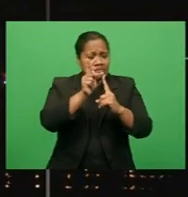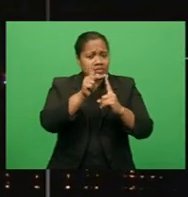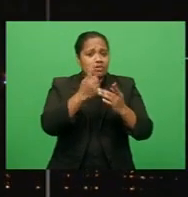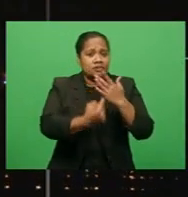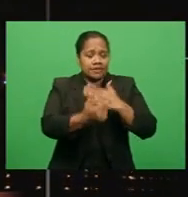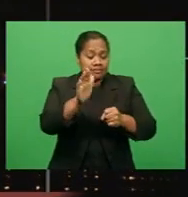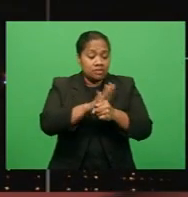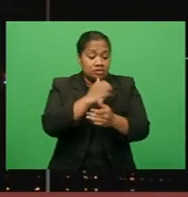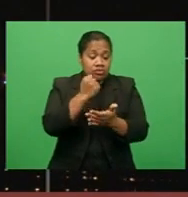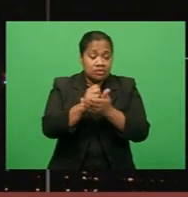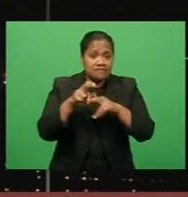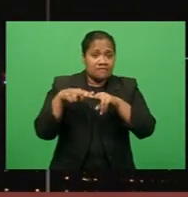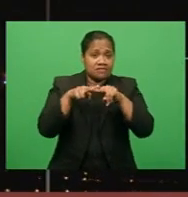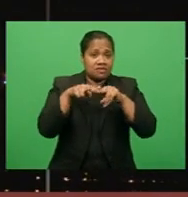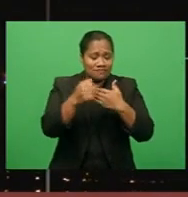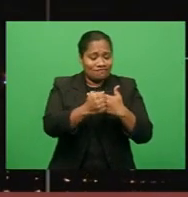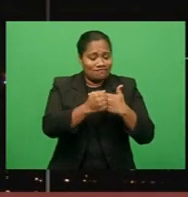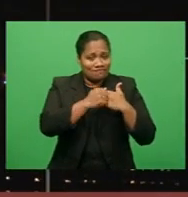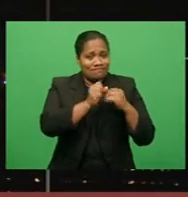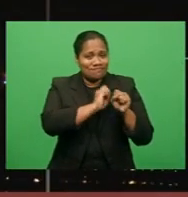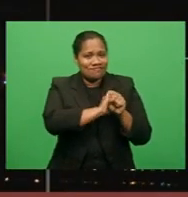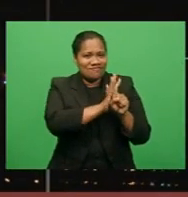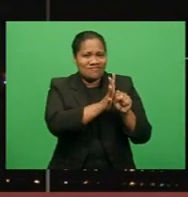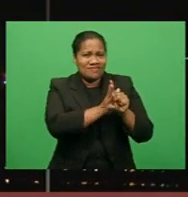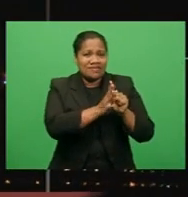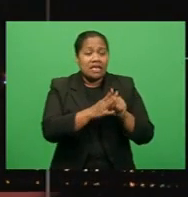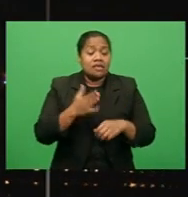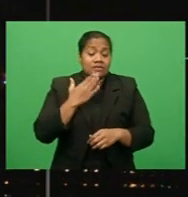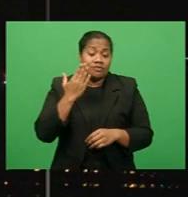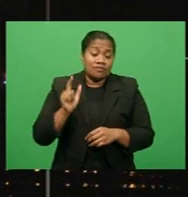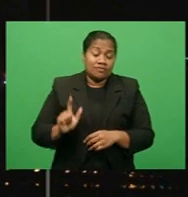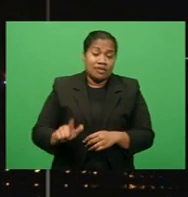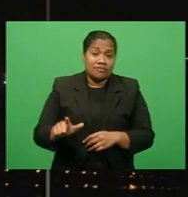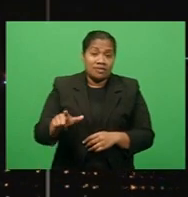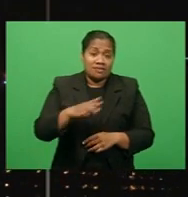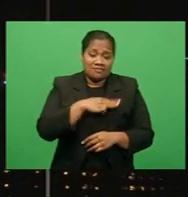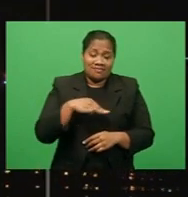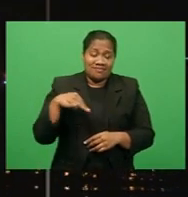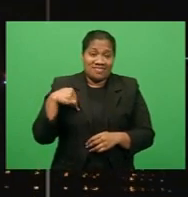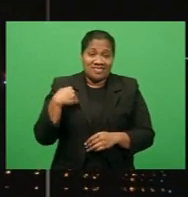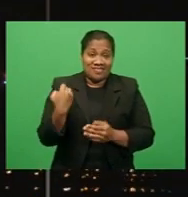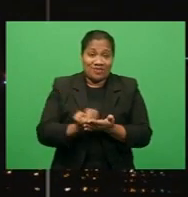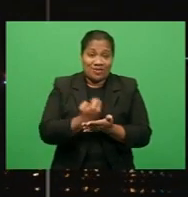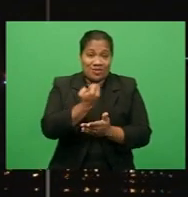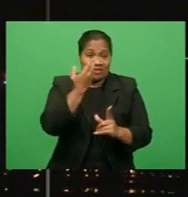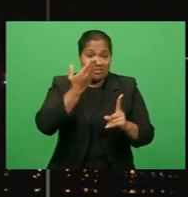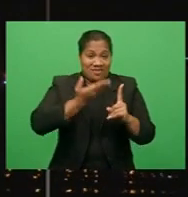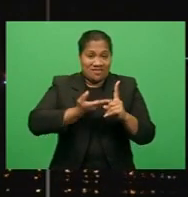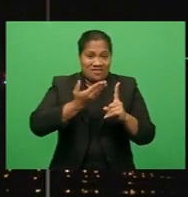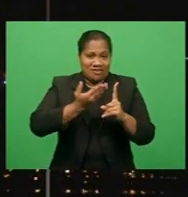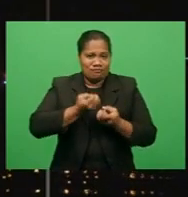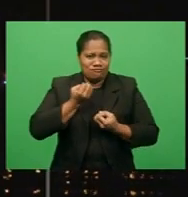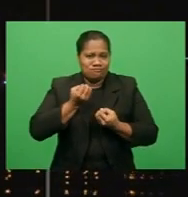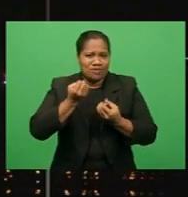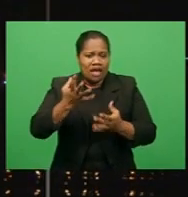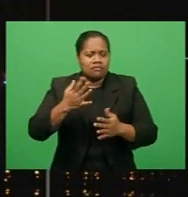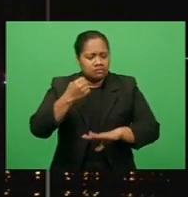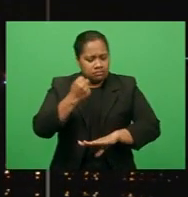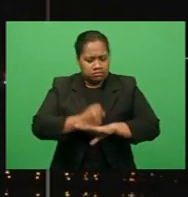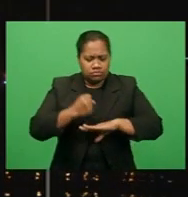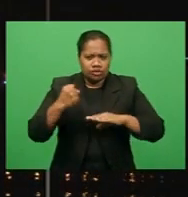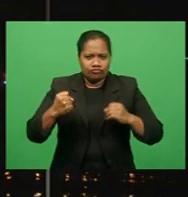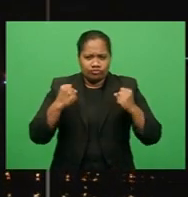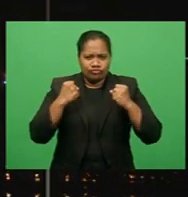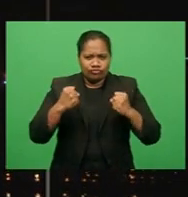Fiji remains safe from COVID-19. Speaking in Lambasa, Minister for Economy Whiteside noted the government implemented